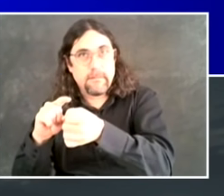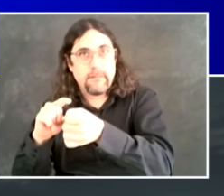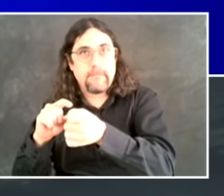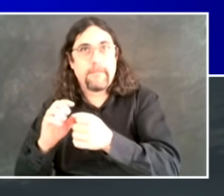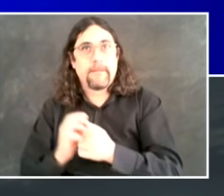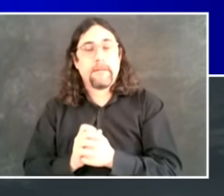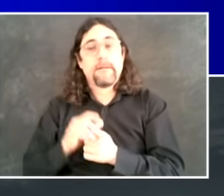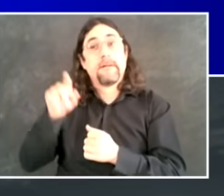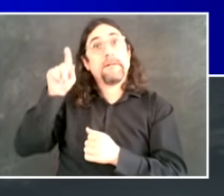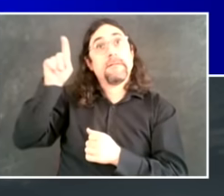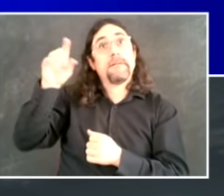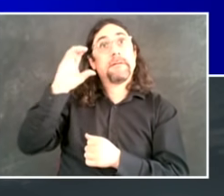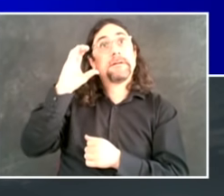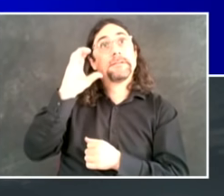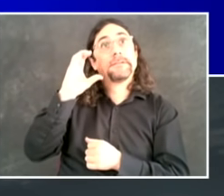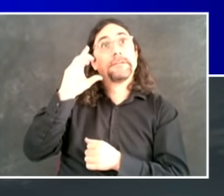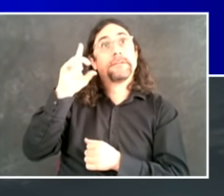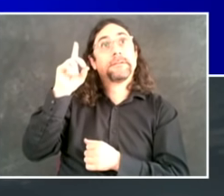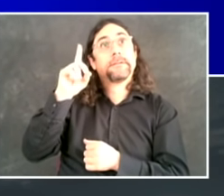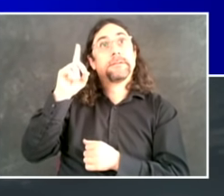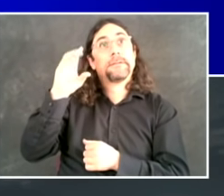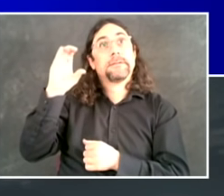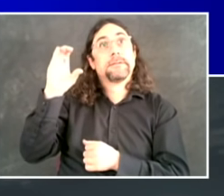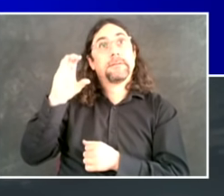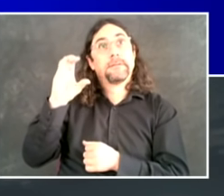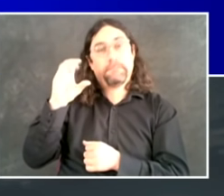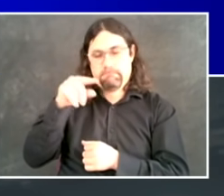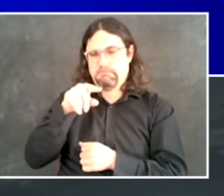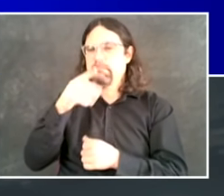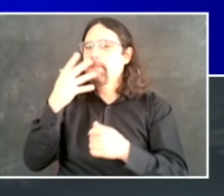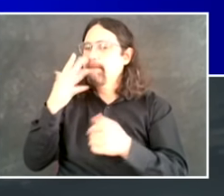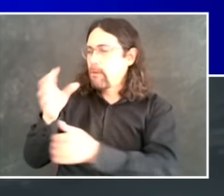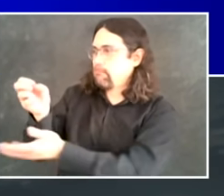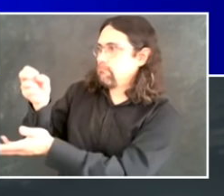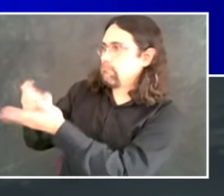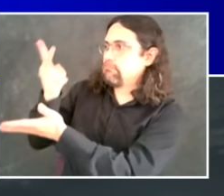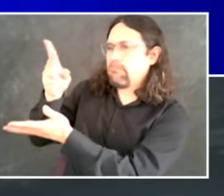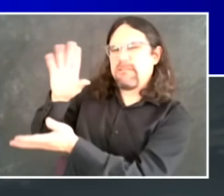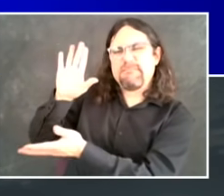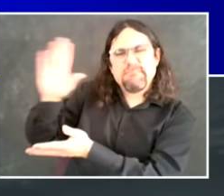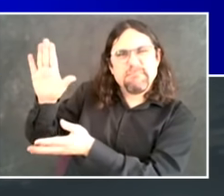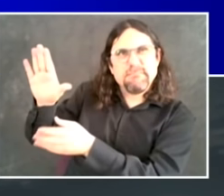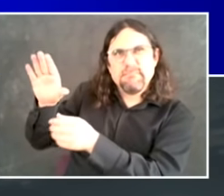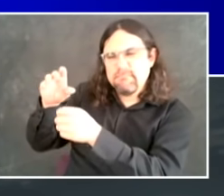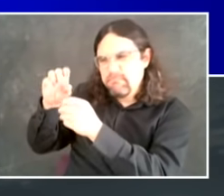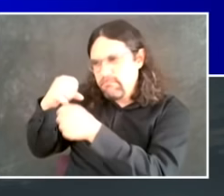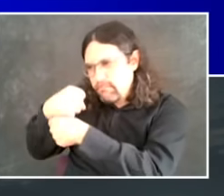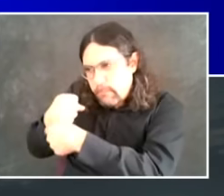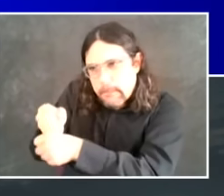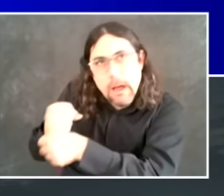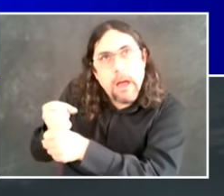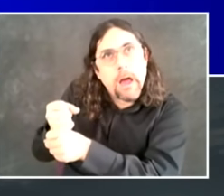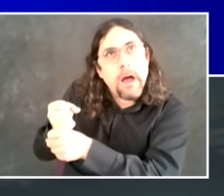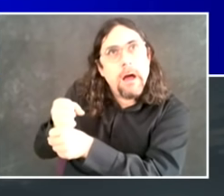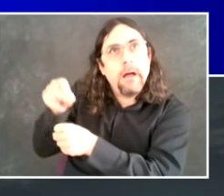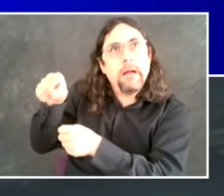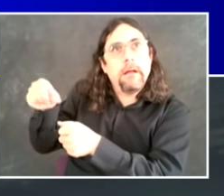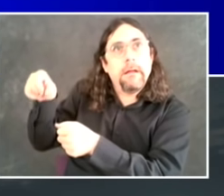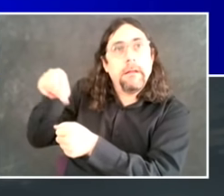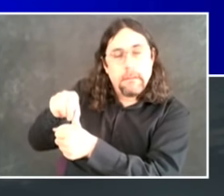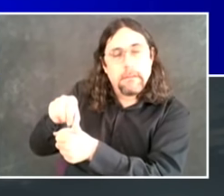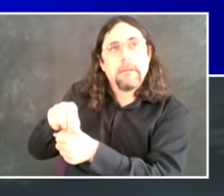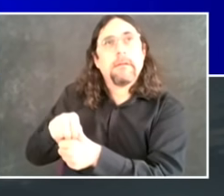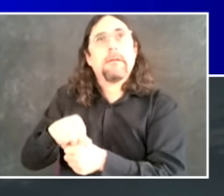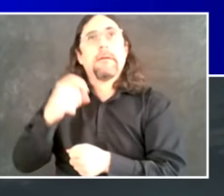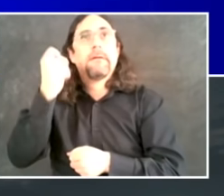May 17th, we will begin to pair the locally made swabs with the locally made transport medium. And then, like